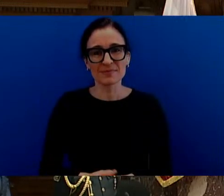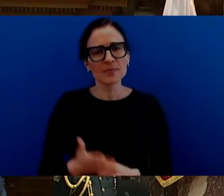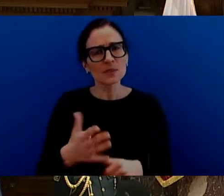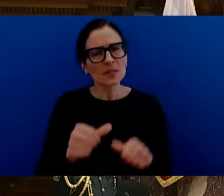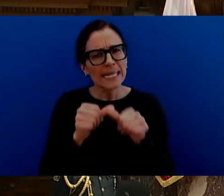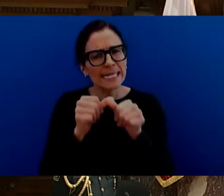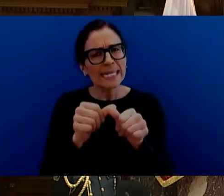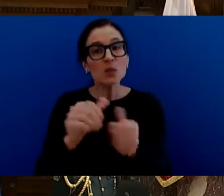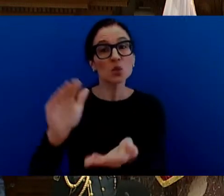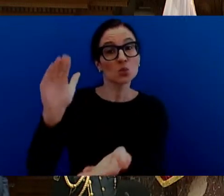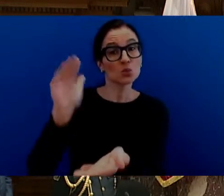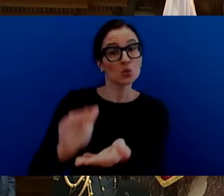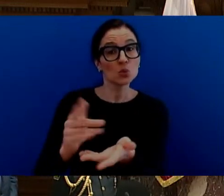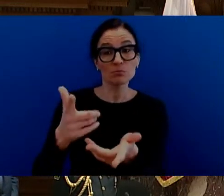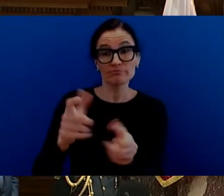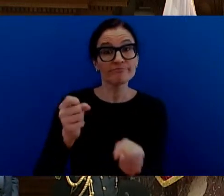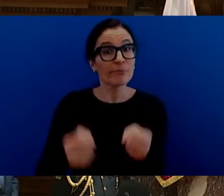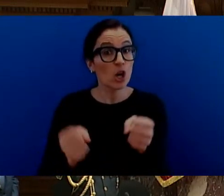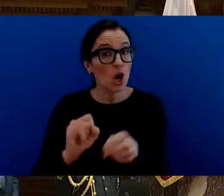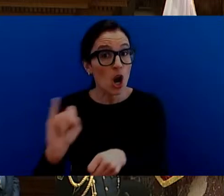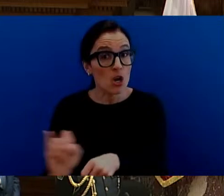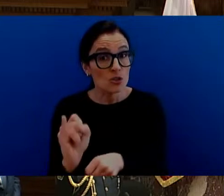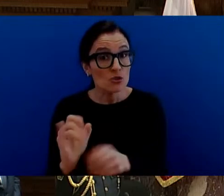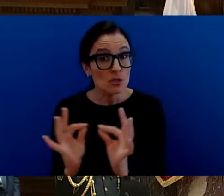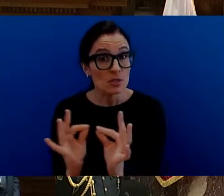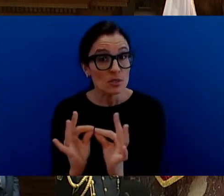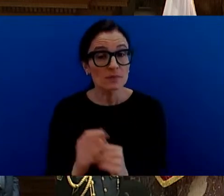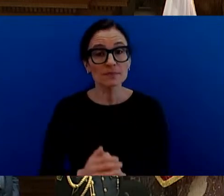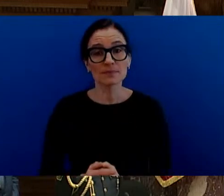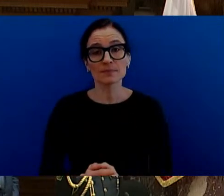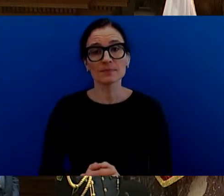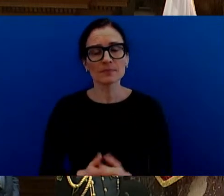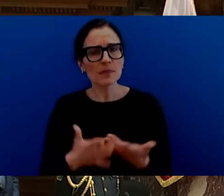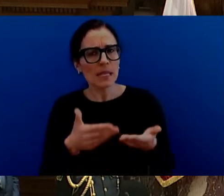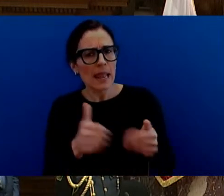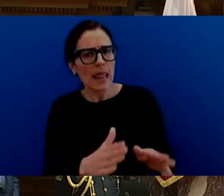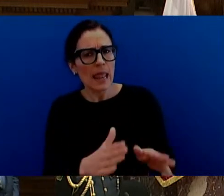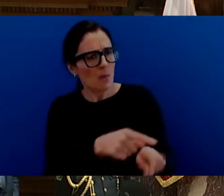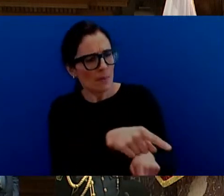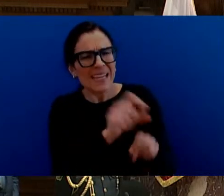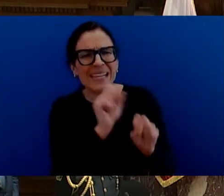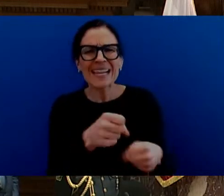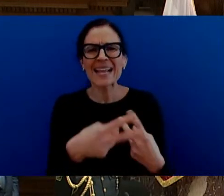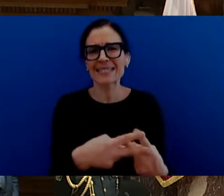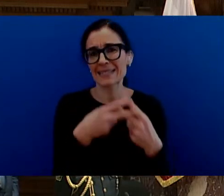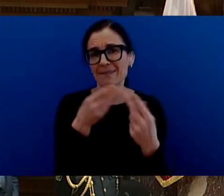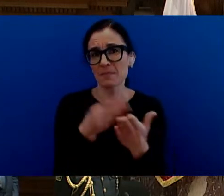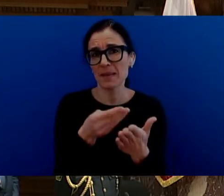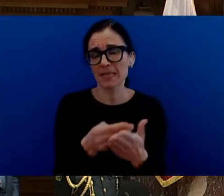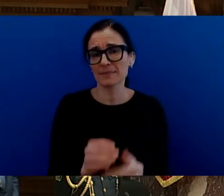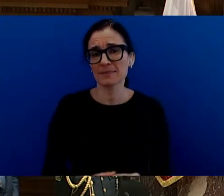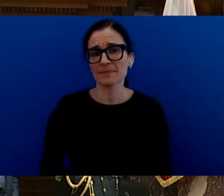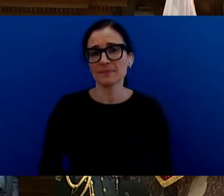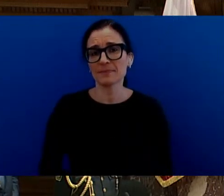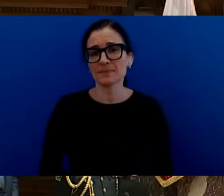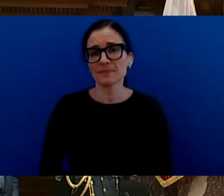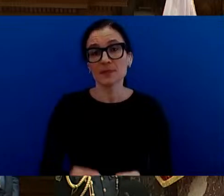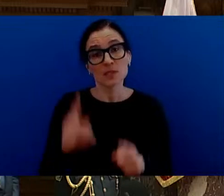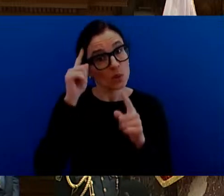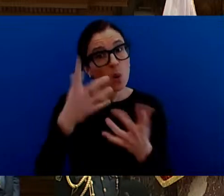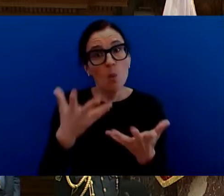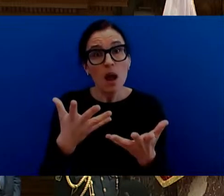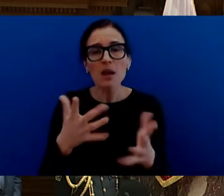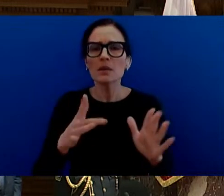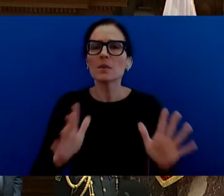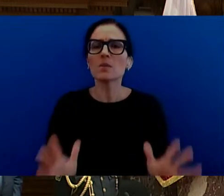people's pockets. Our work to strengthen enforcement and intervention services to build safer, stronger communities will be